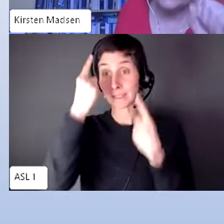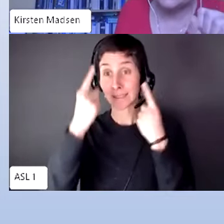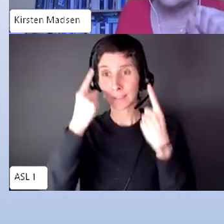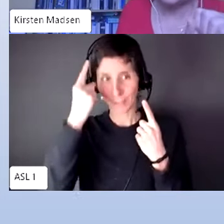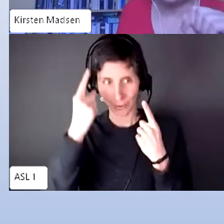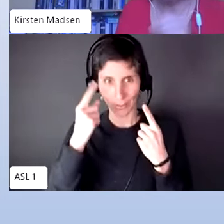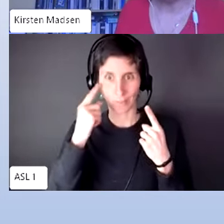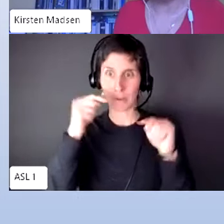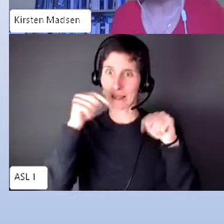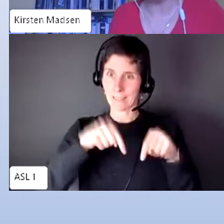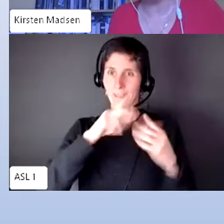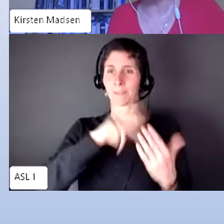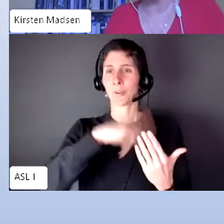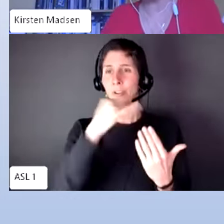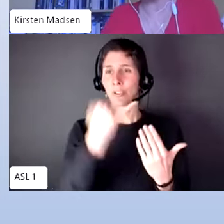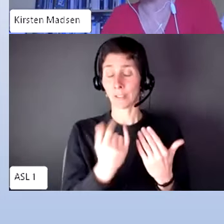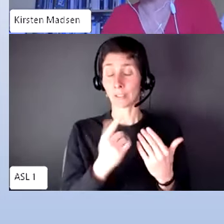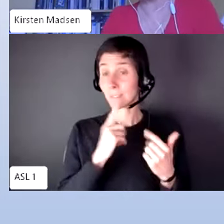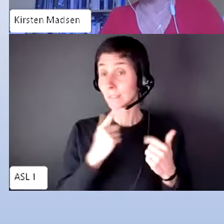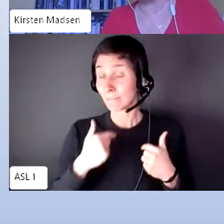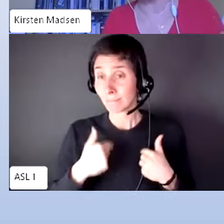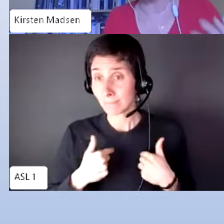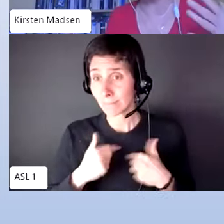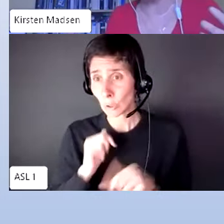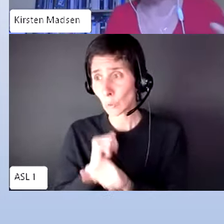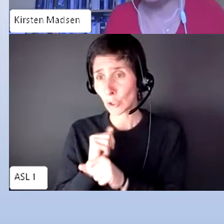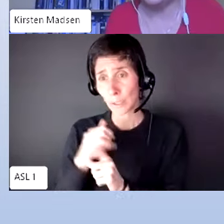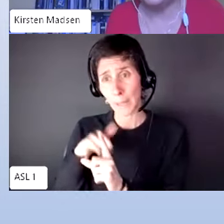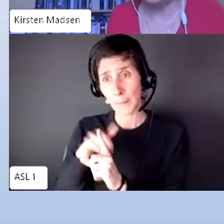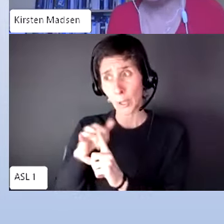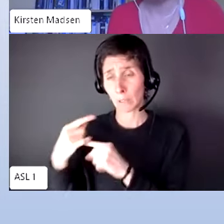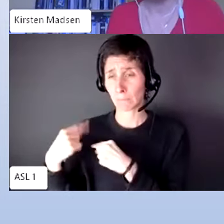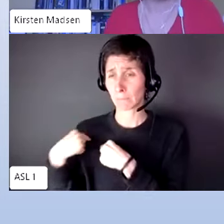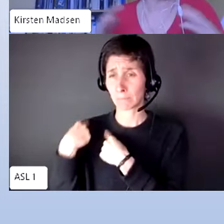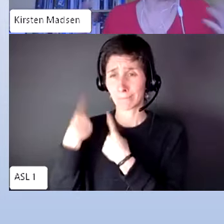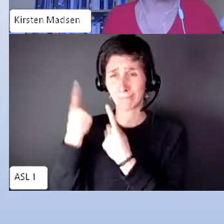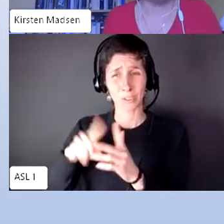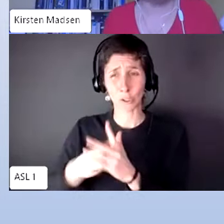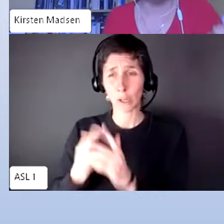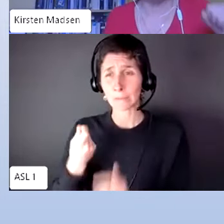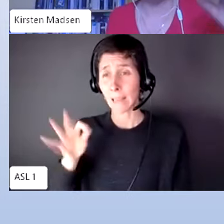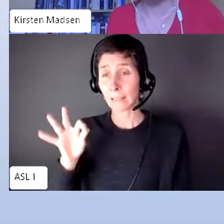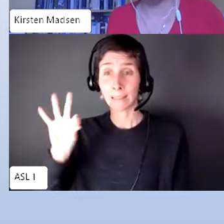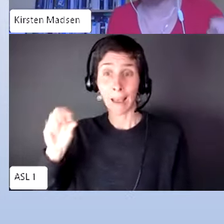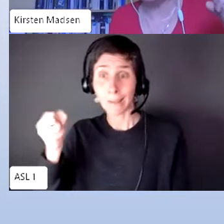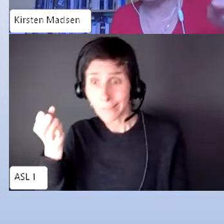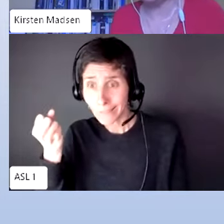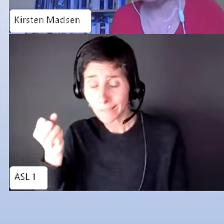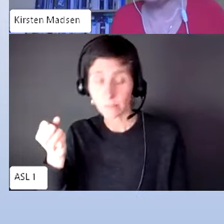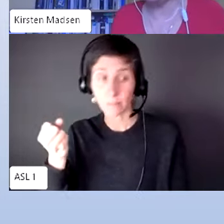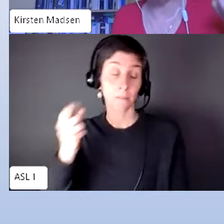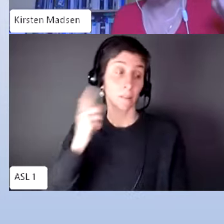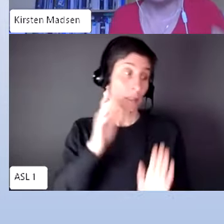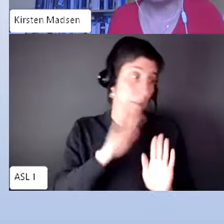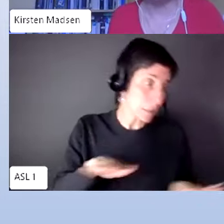for this project, because I've been working in the area of bullying since the 90s in multiple areas with children and